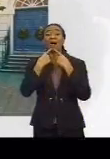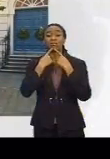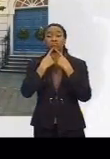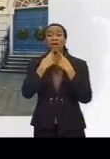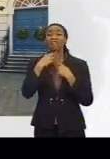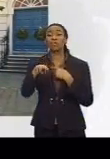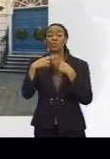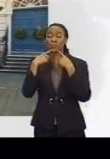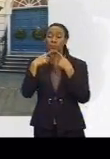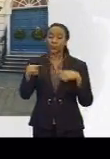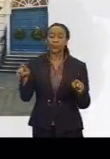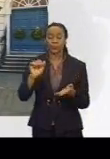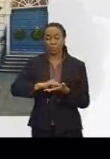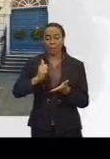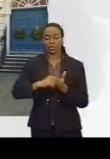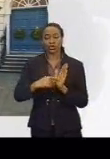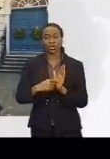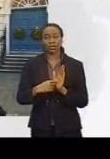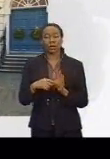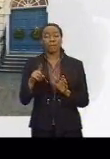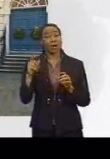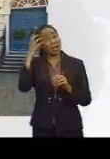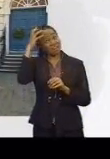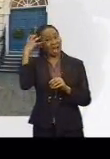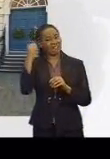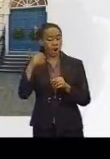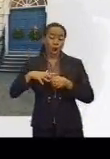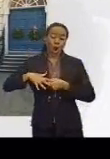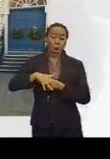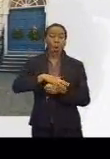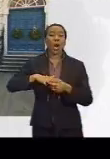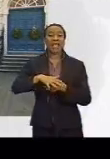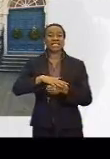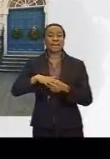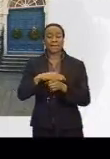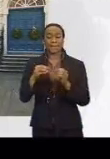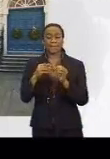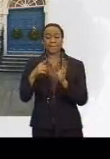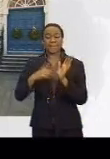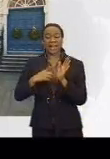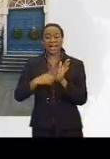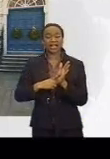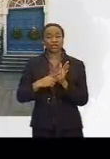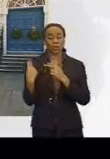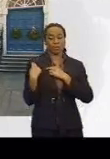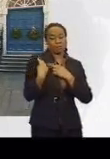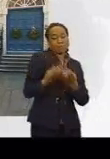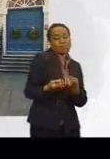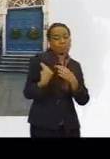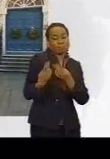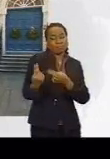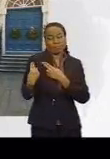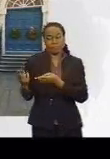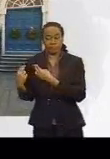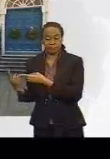get details of the government's localism bill, pushing power out from Whitehall to local councils and communities. So the